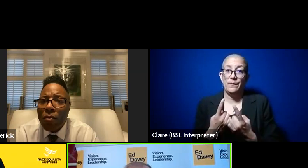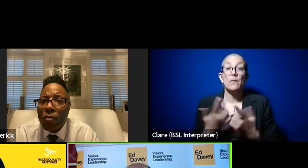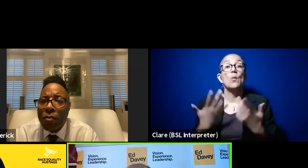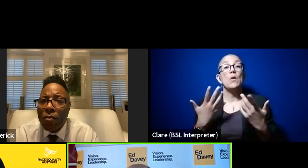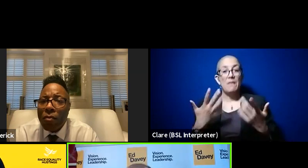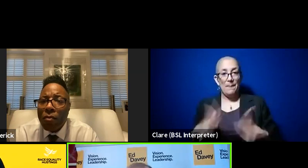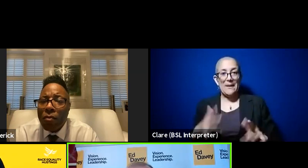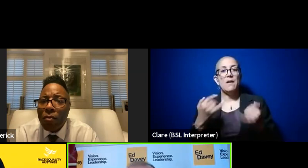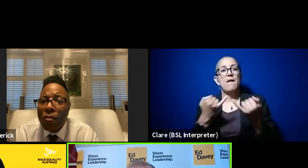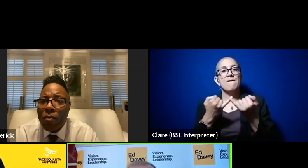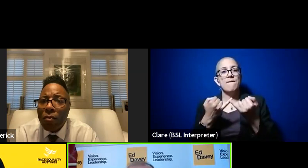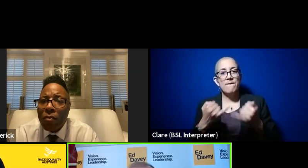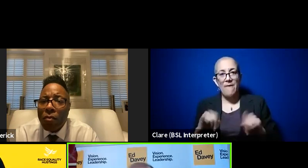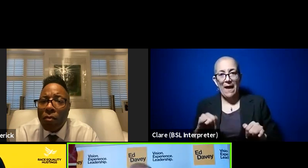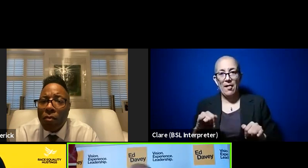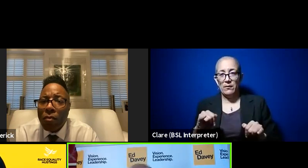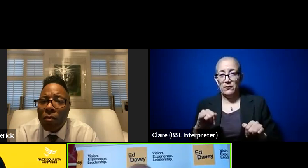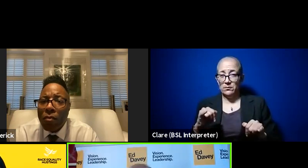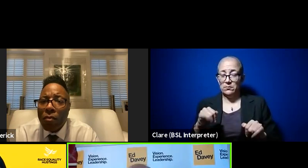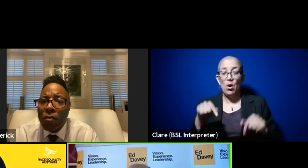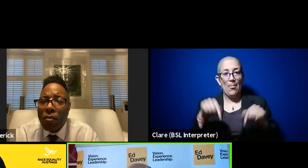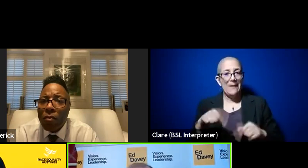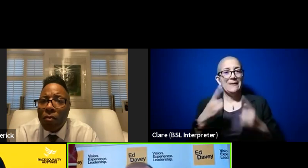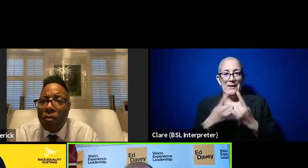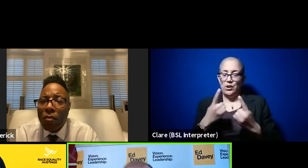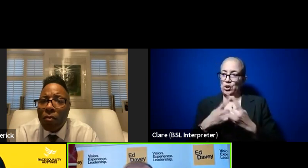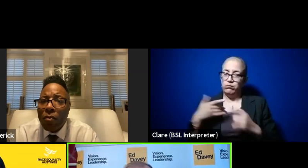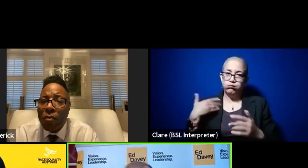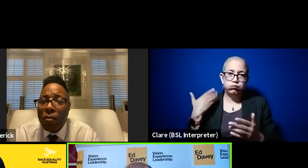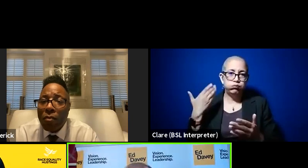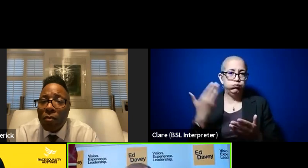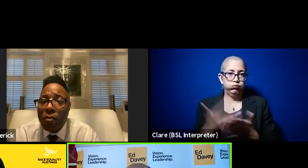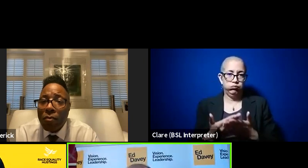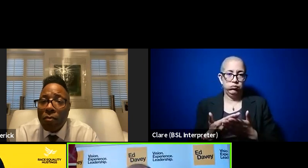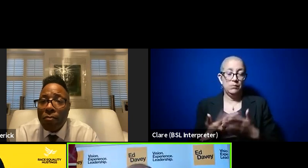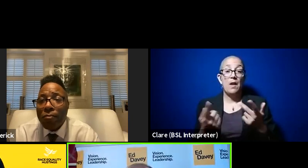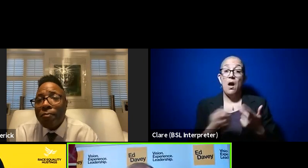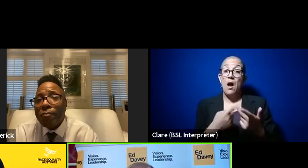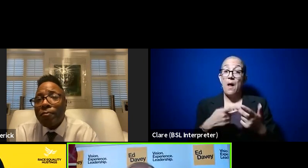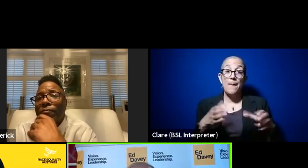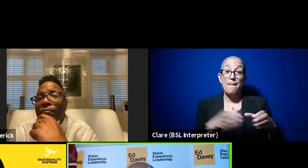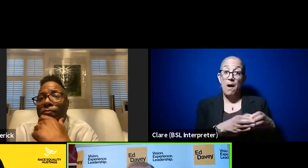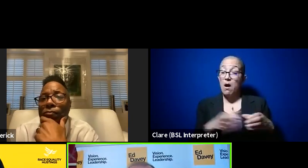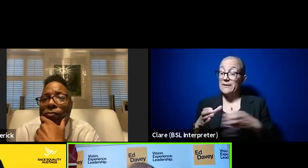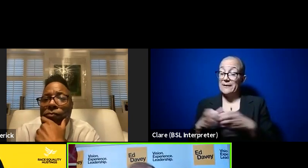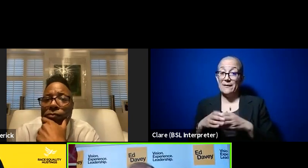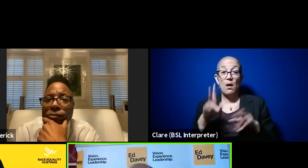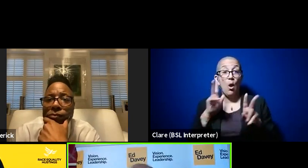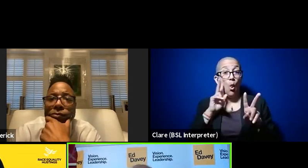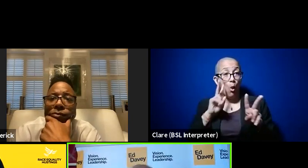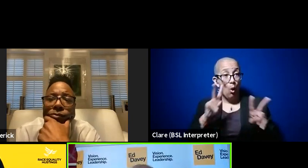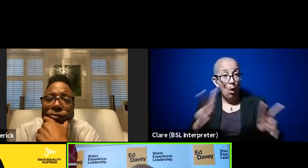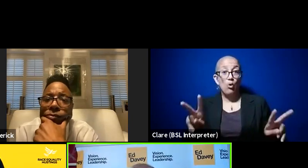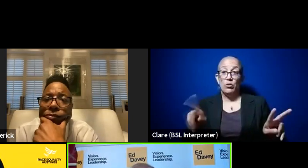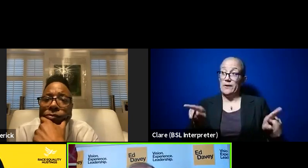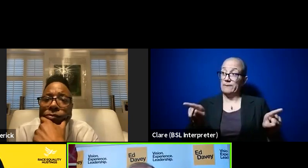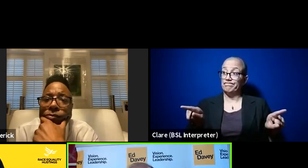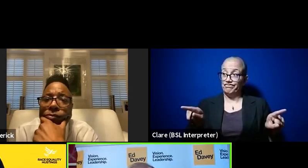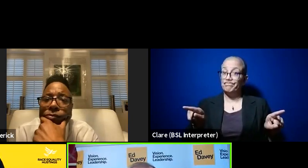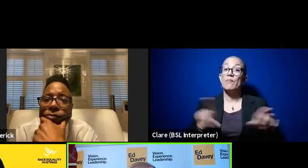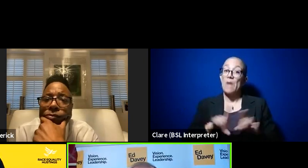failed continually on this issue. The other parties look increasingly